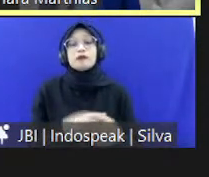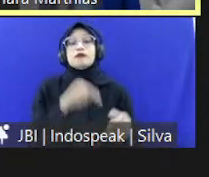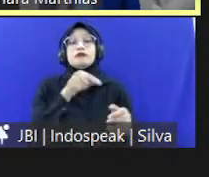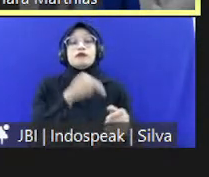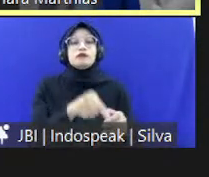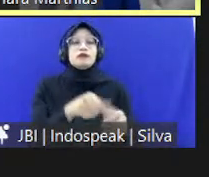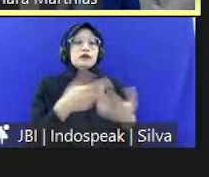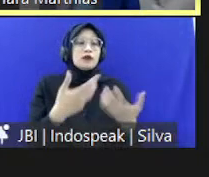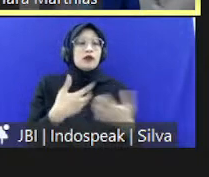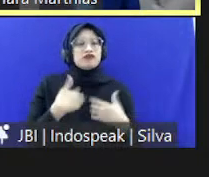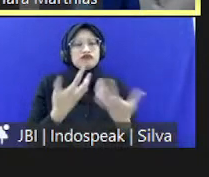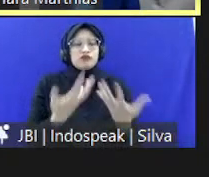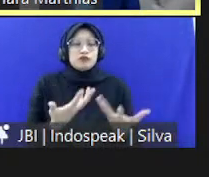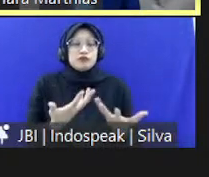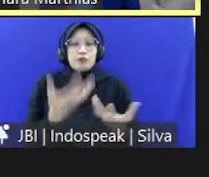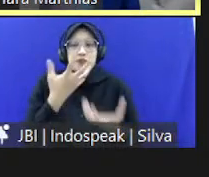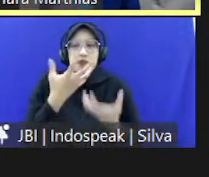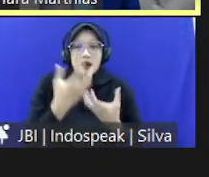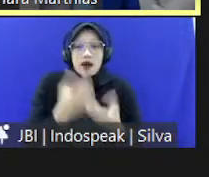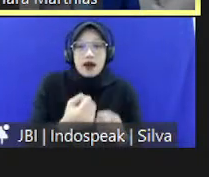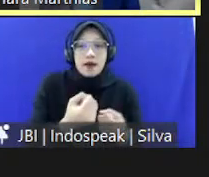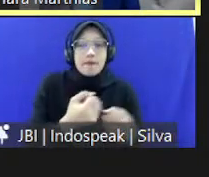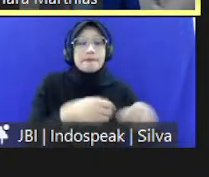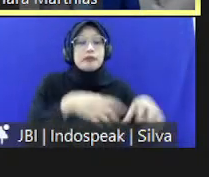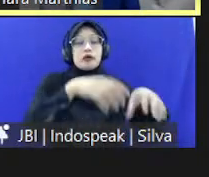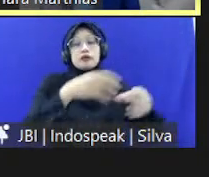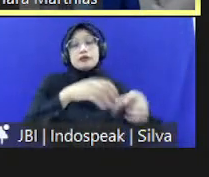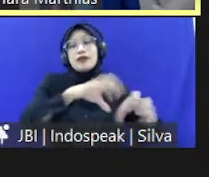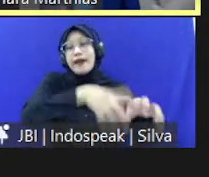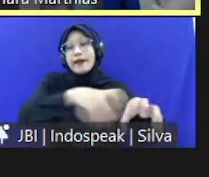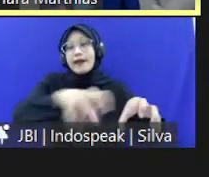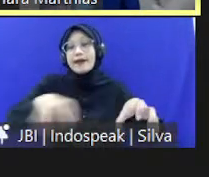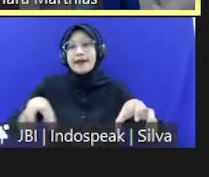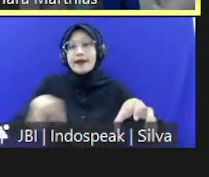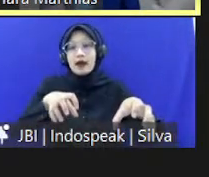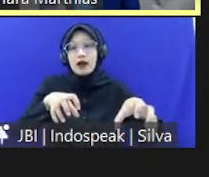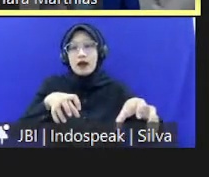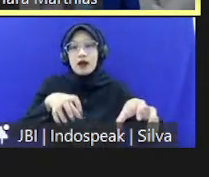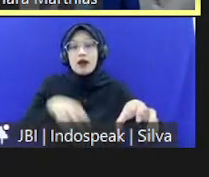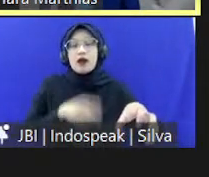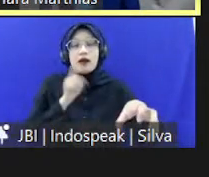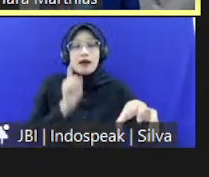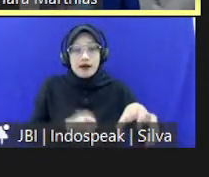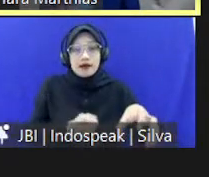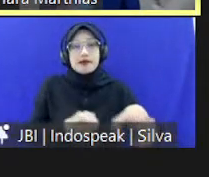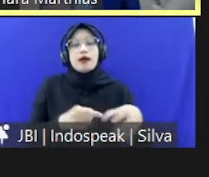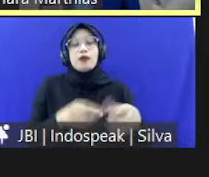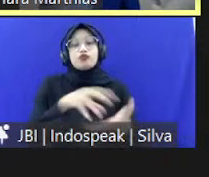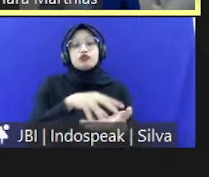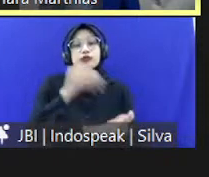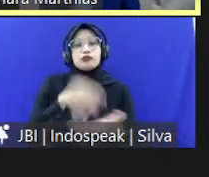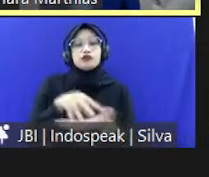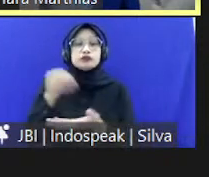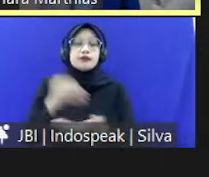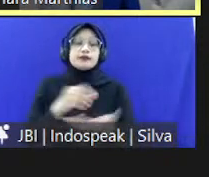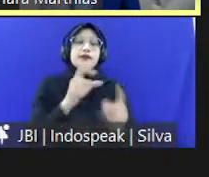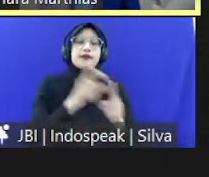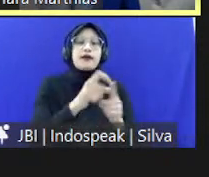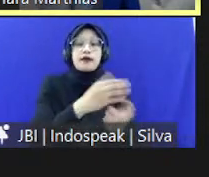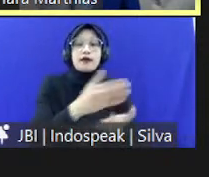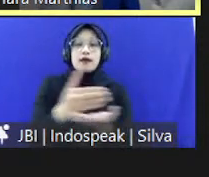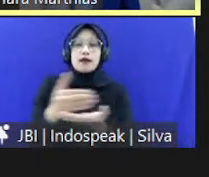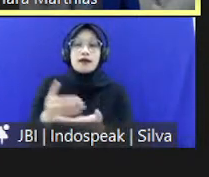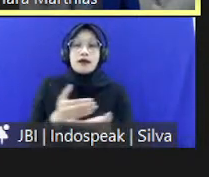to analyze their data, do a data-driven or evidence-based planning and budgeting. But we know out of